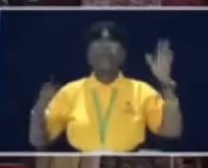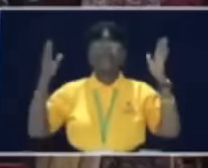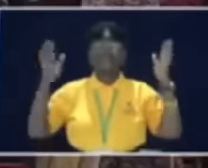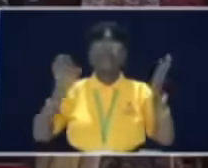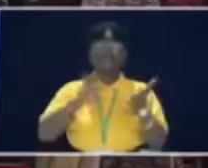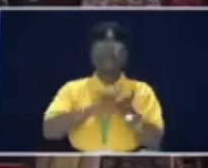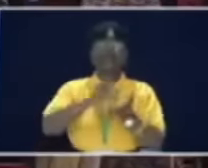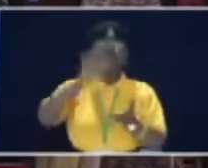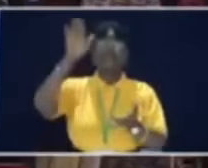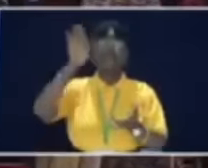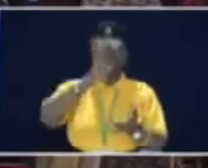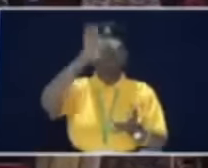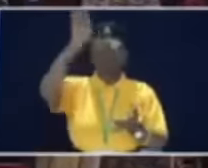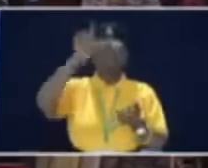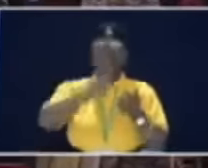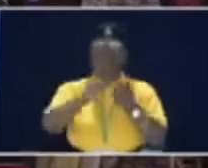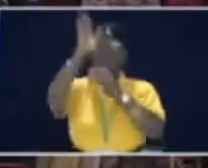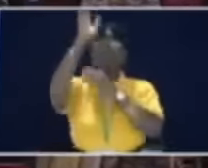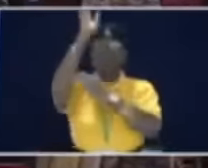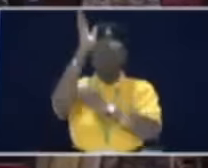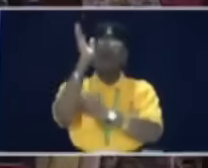Glory be to God.